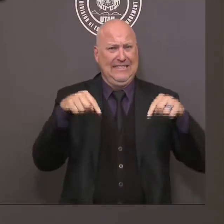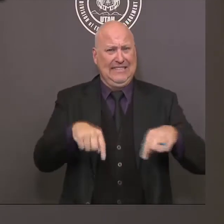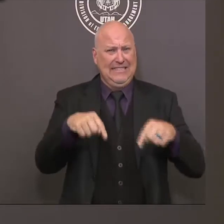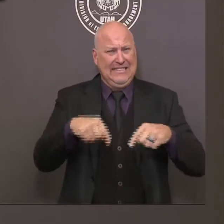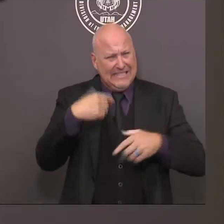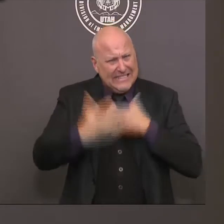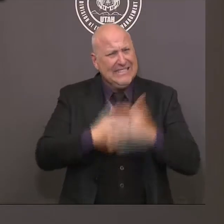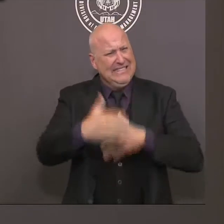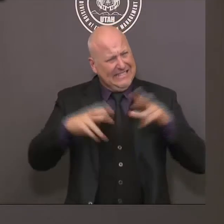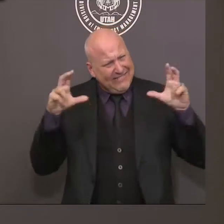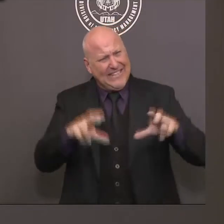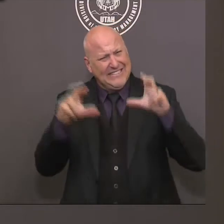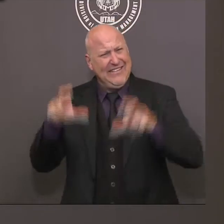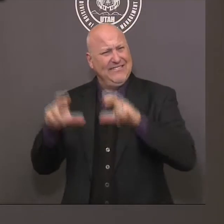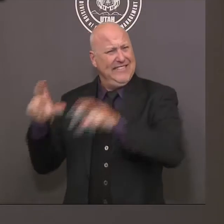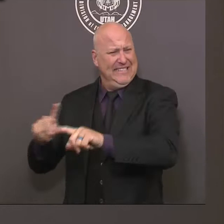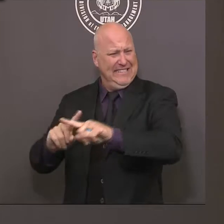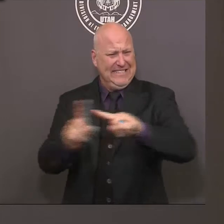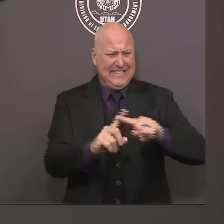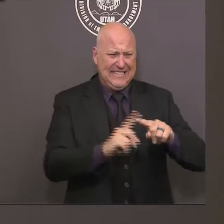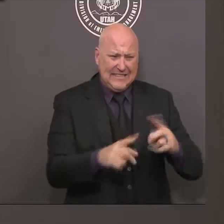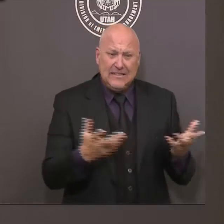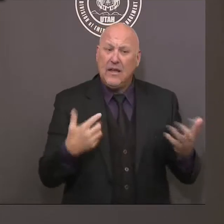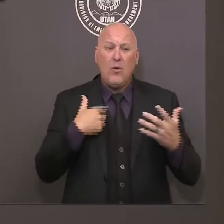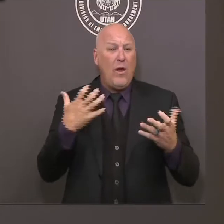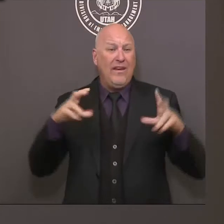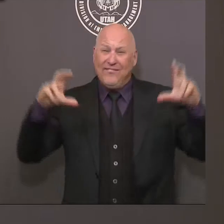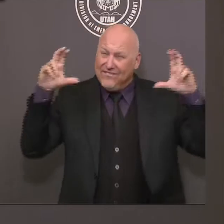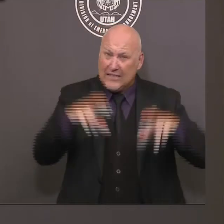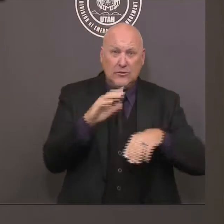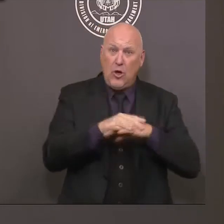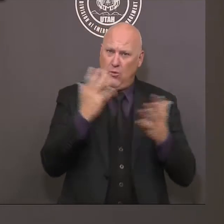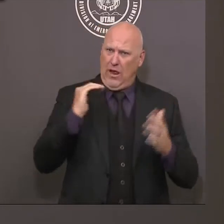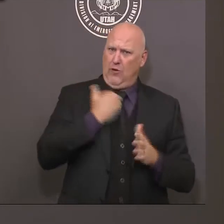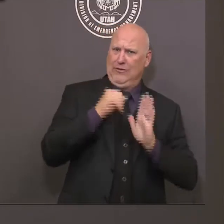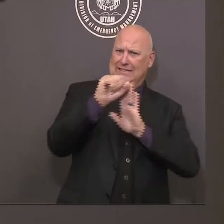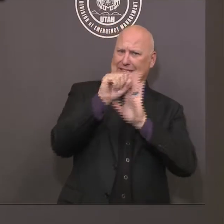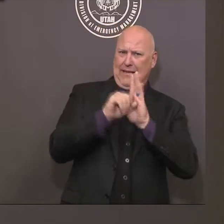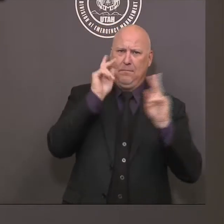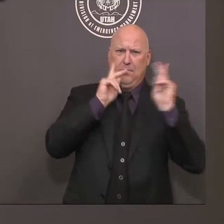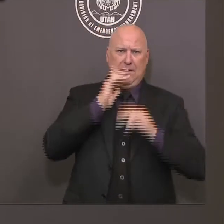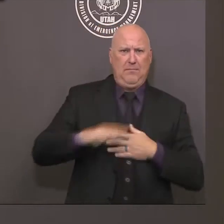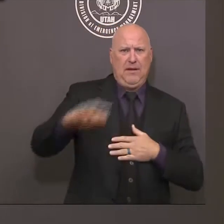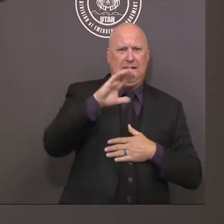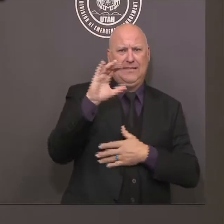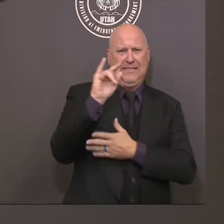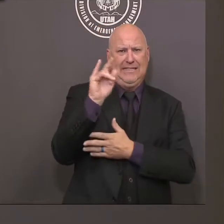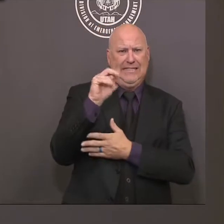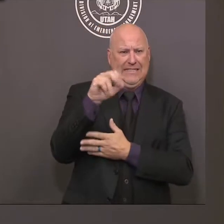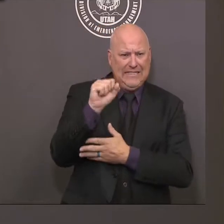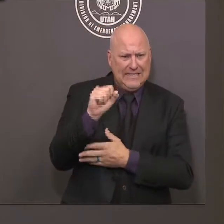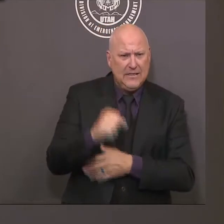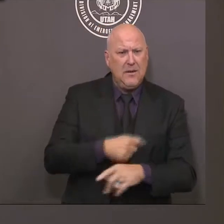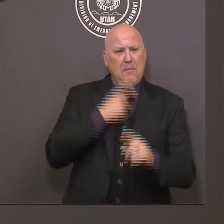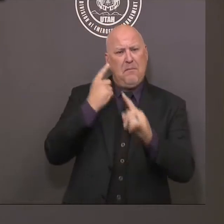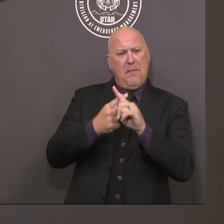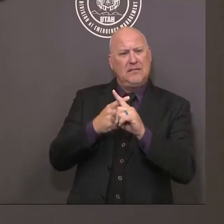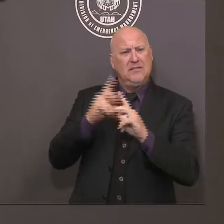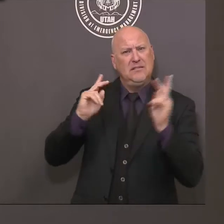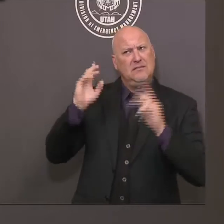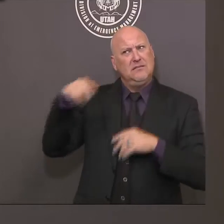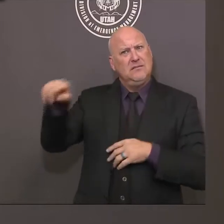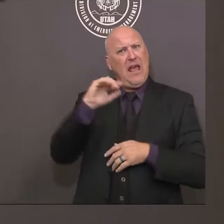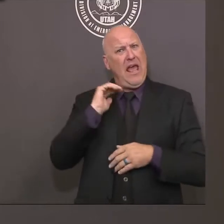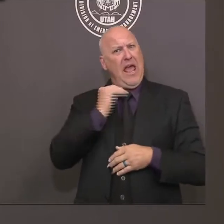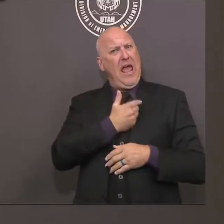talented citizens and the competitiveness of our great businesses. I'm proud to be here today